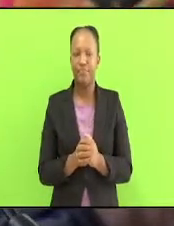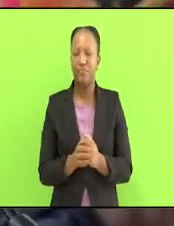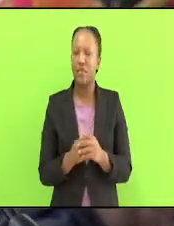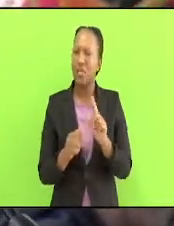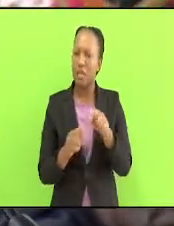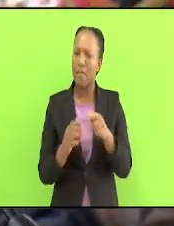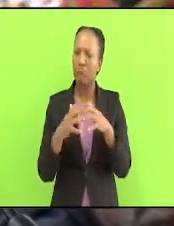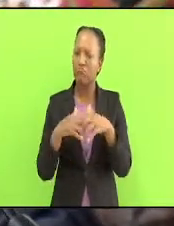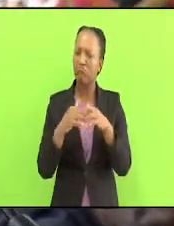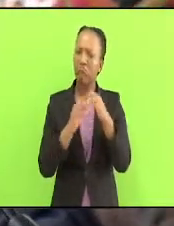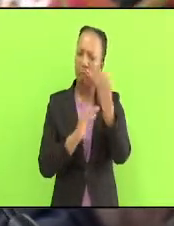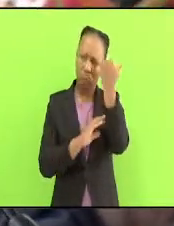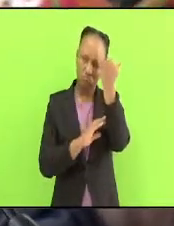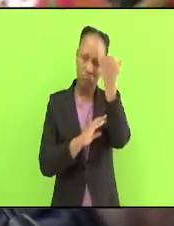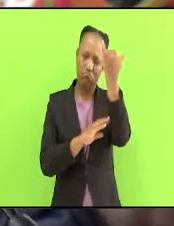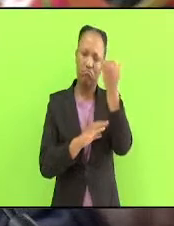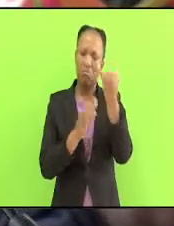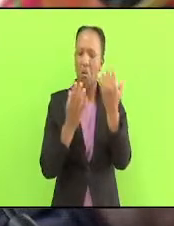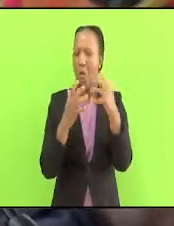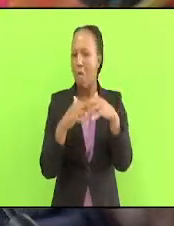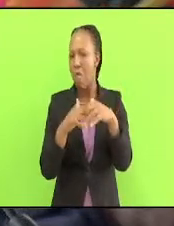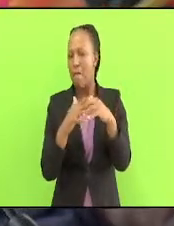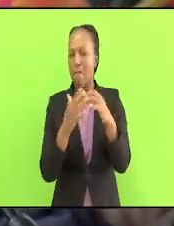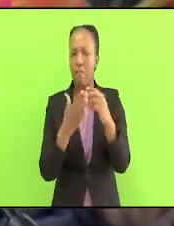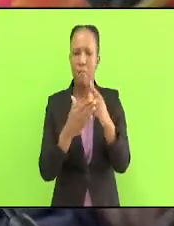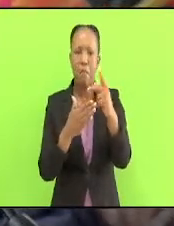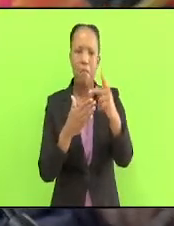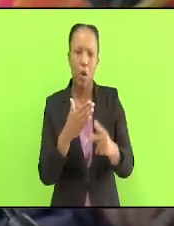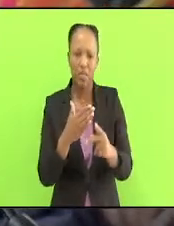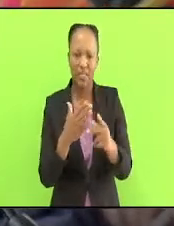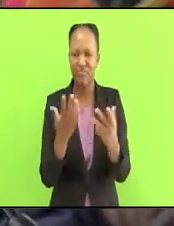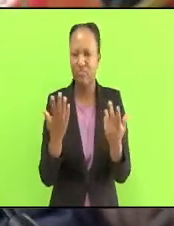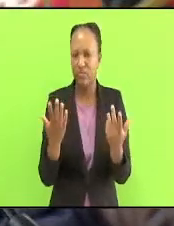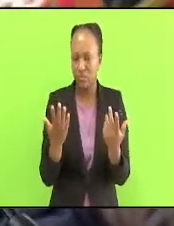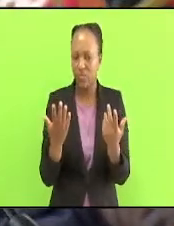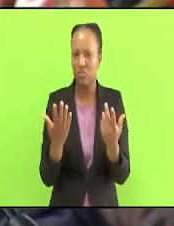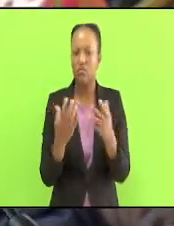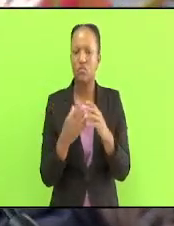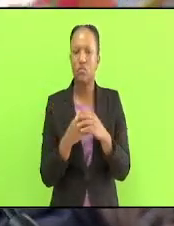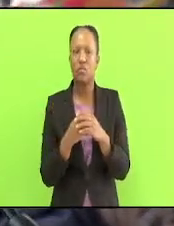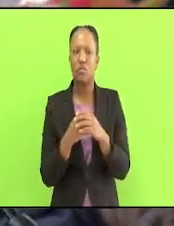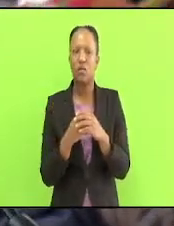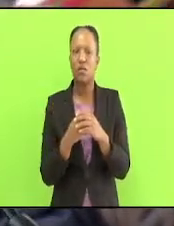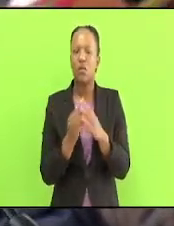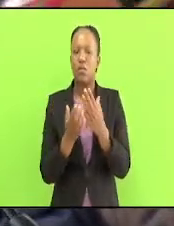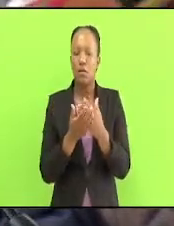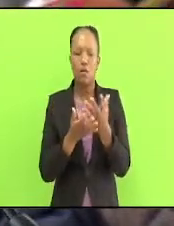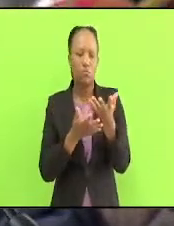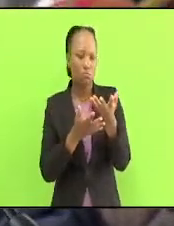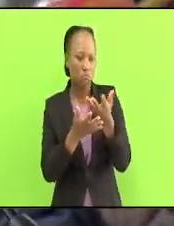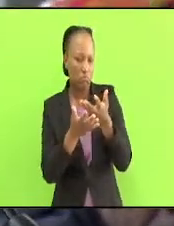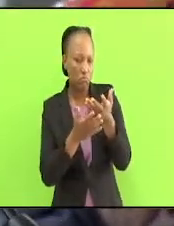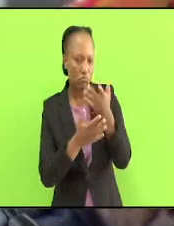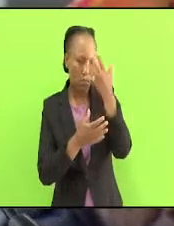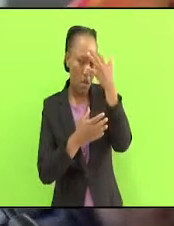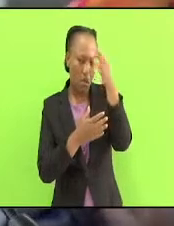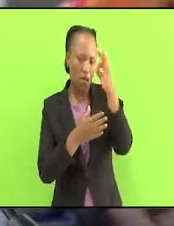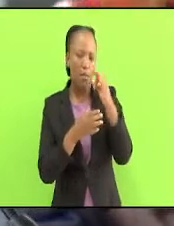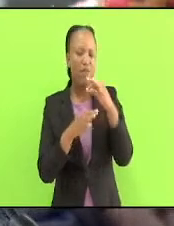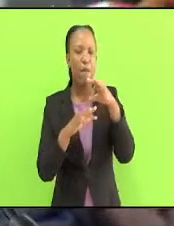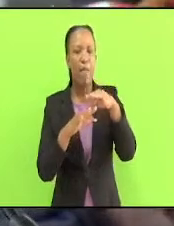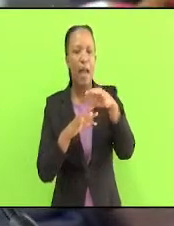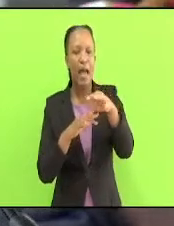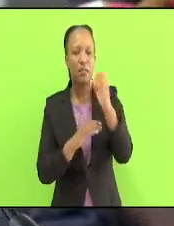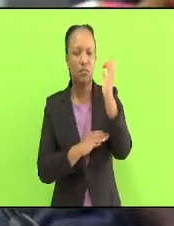initiative nngwe or di project nngwe tse ile gore re tla nna ntse re interacta le government gore re jale